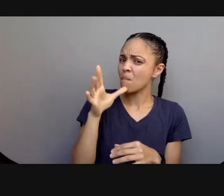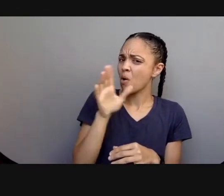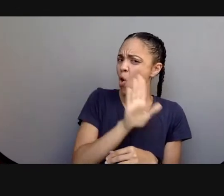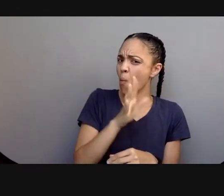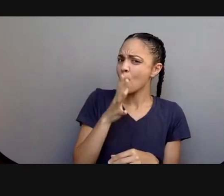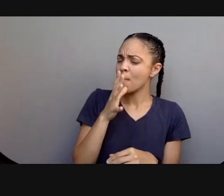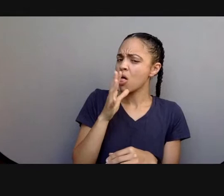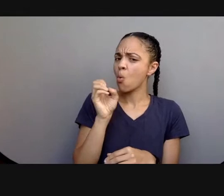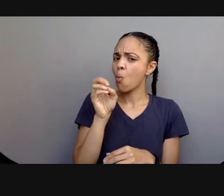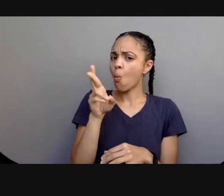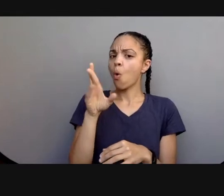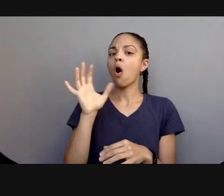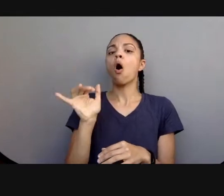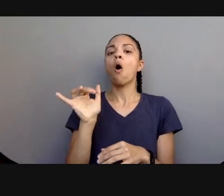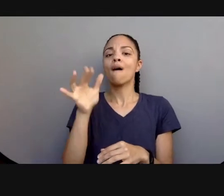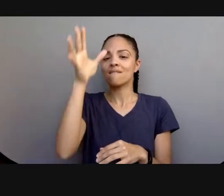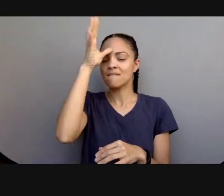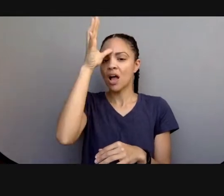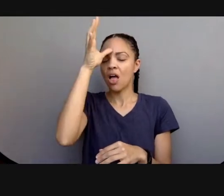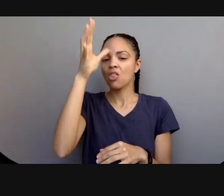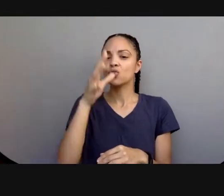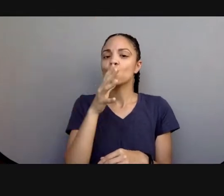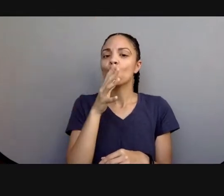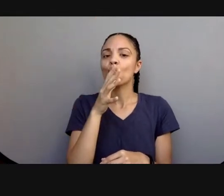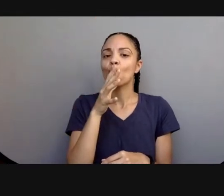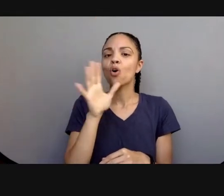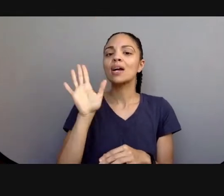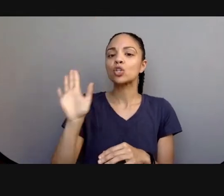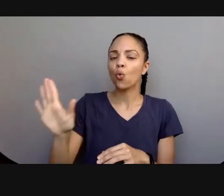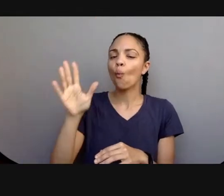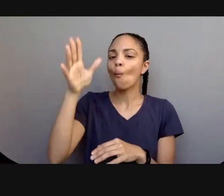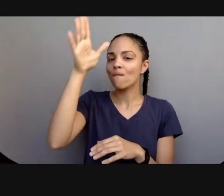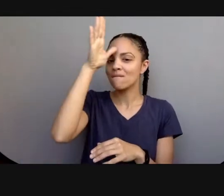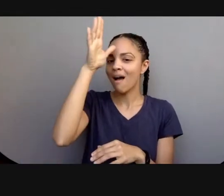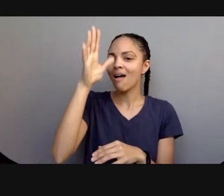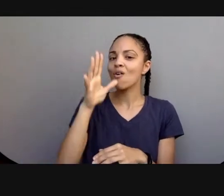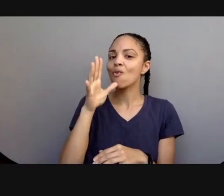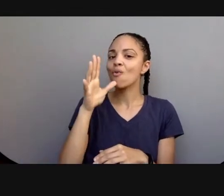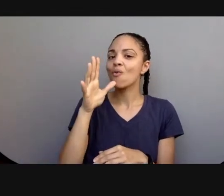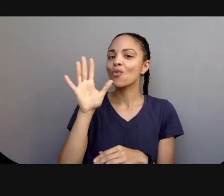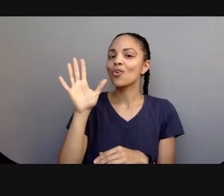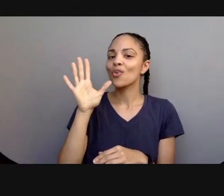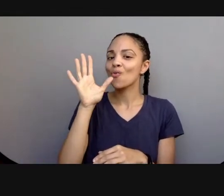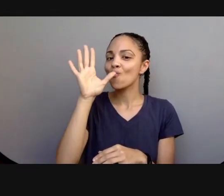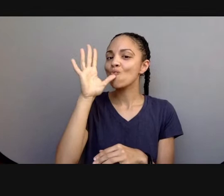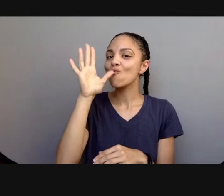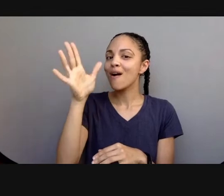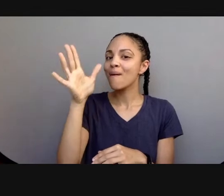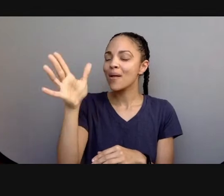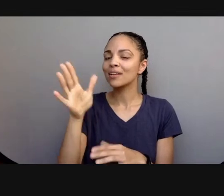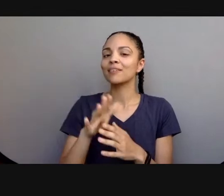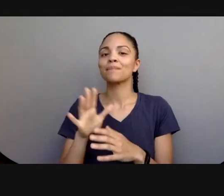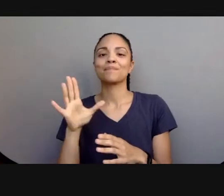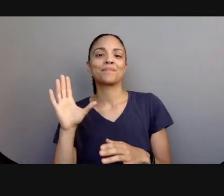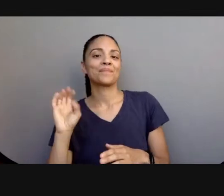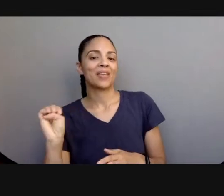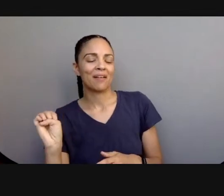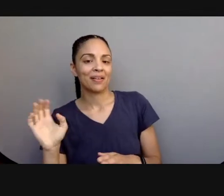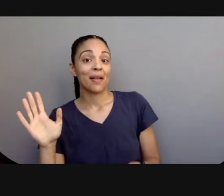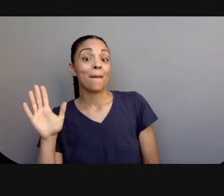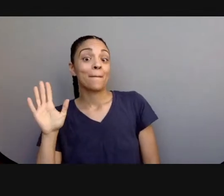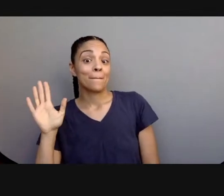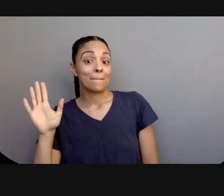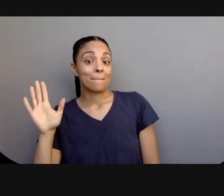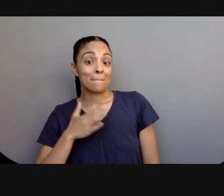grandmother. And how about your father's mother? Because now I'm trying to go deeper into. My father's mother was another